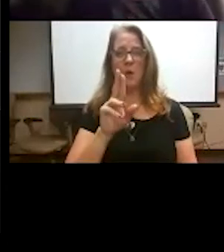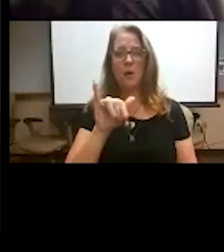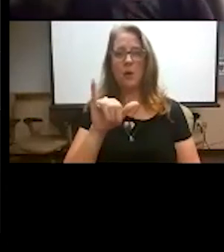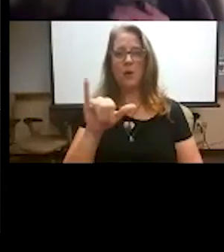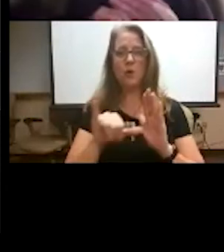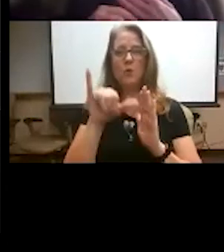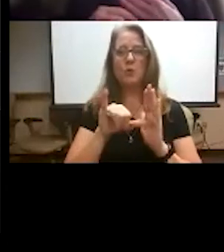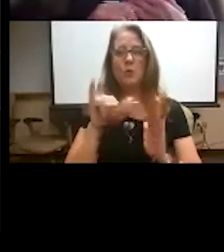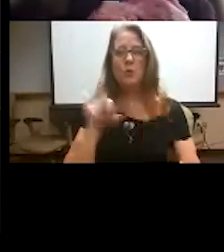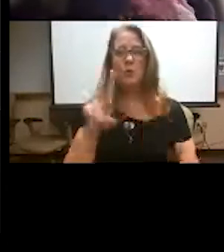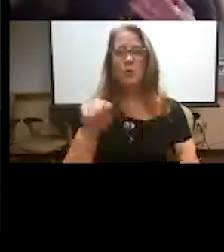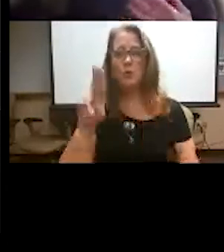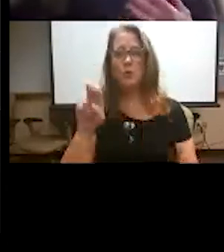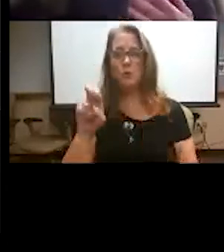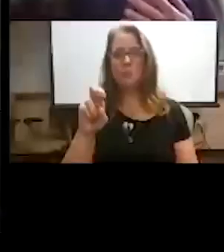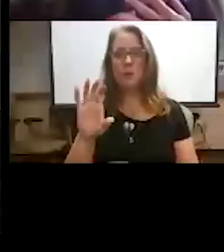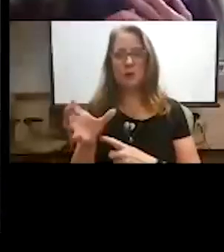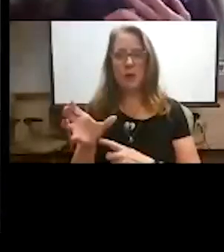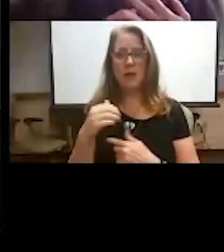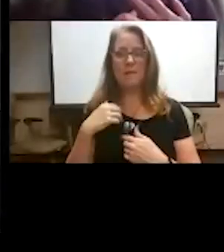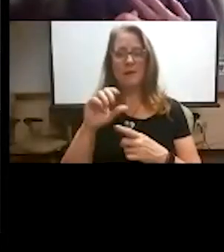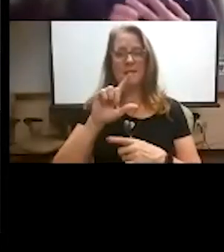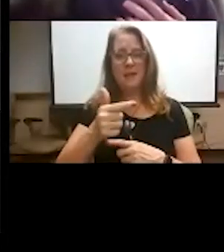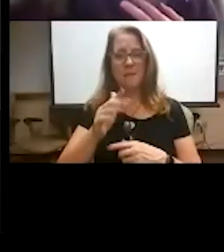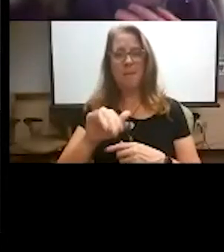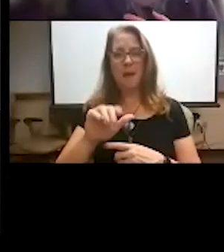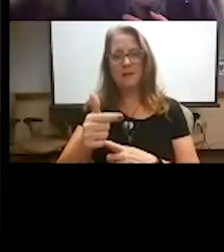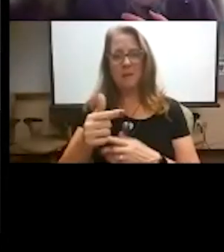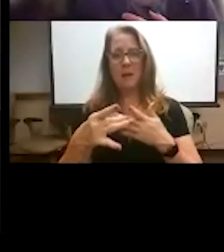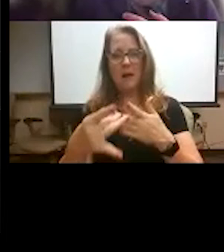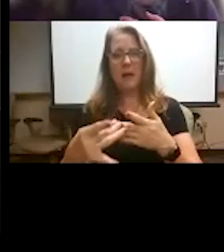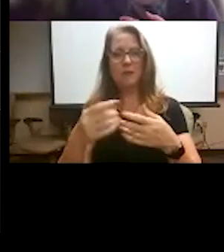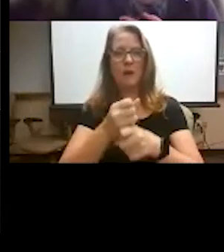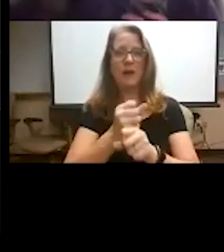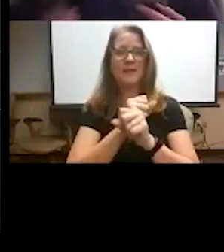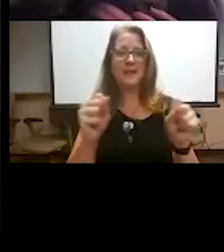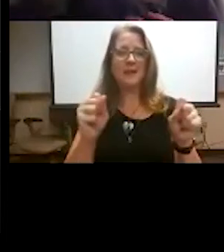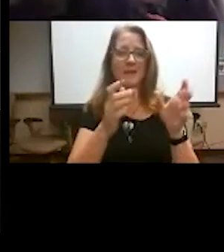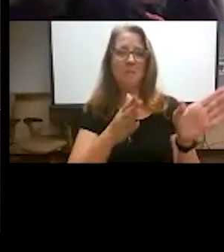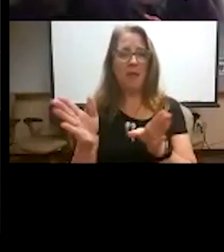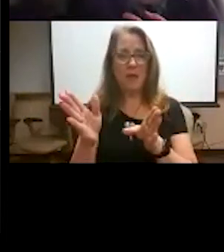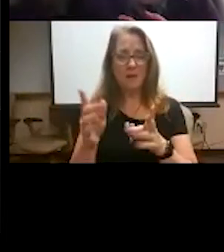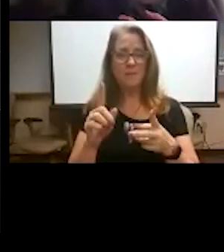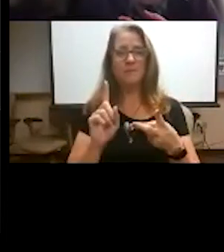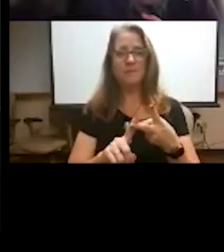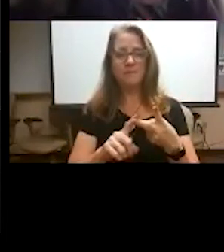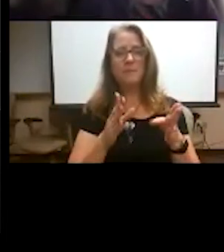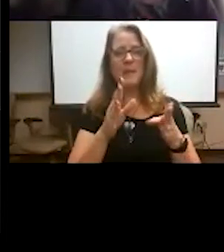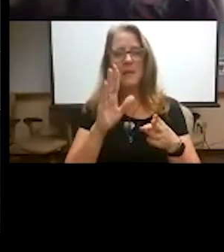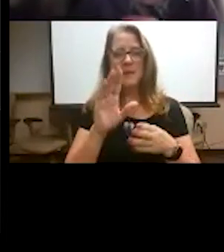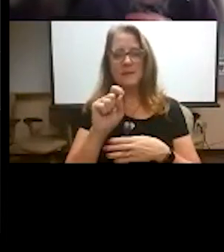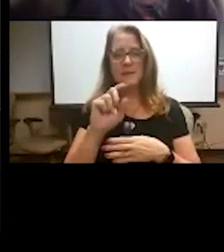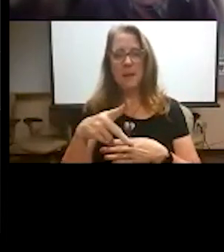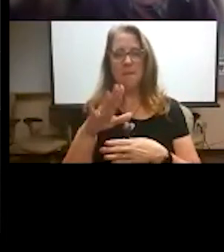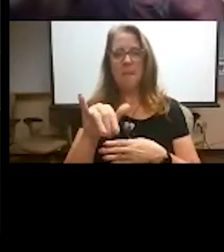channel, there is, I have a step-by-step guide to creating a safety plan and a step-by-step guide to